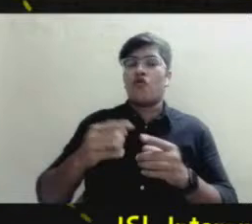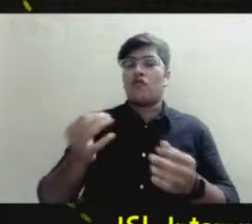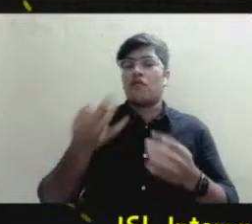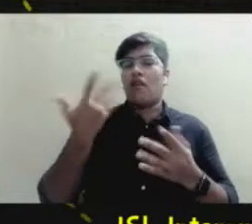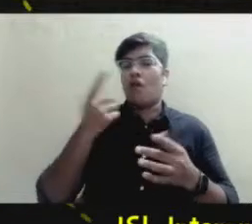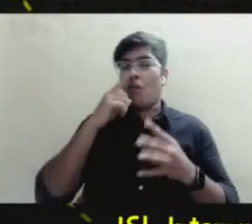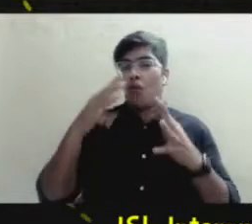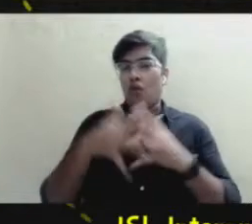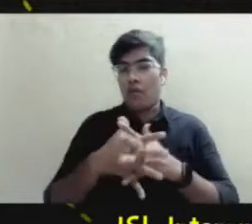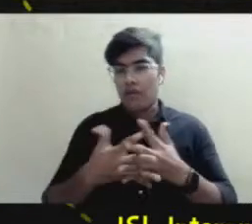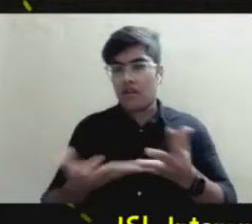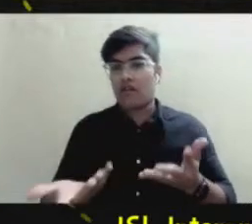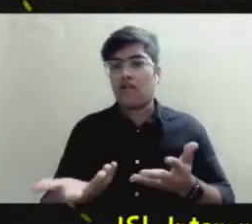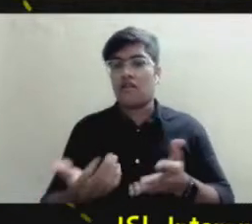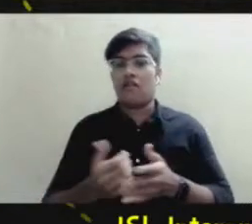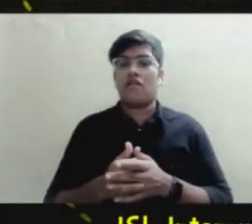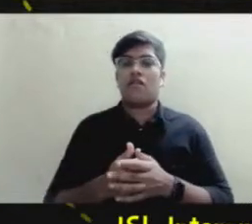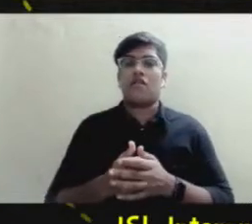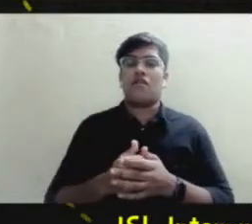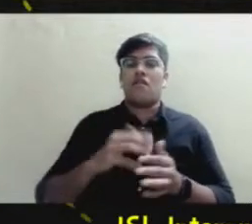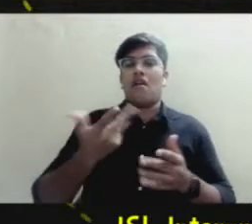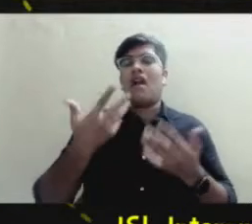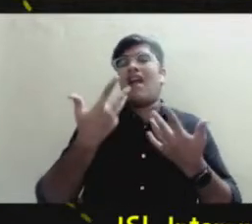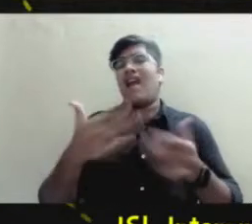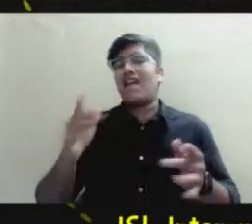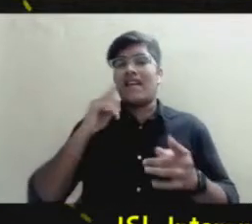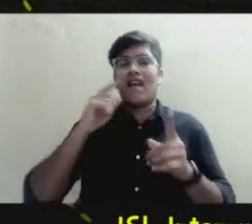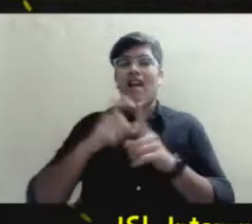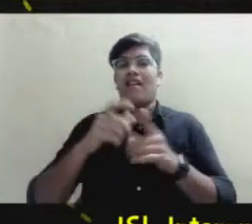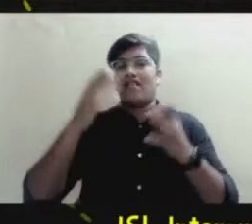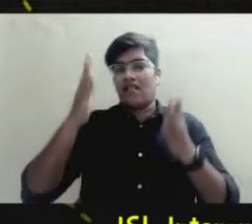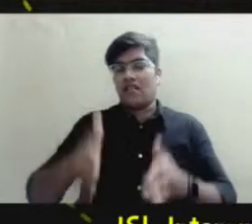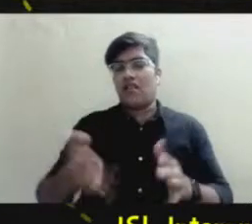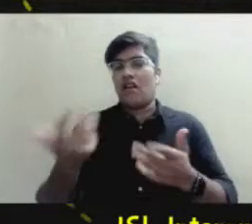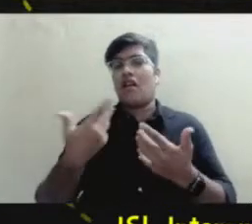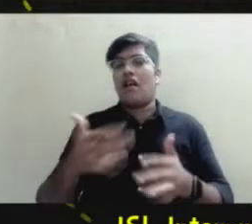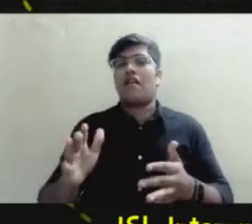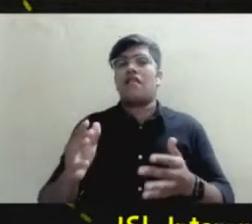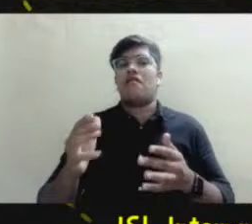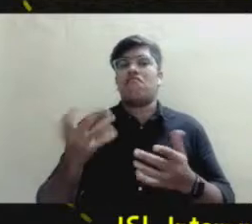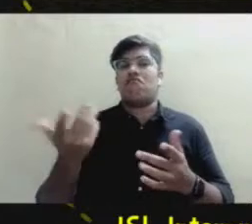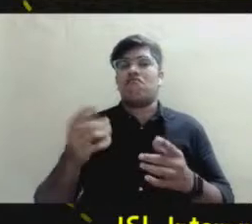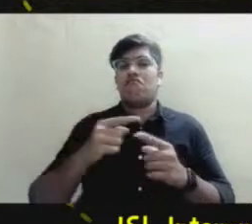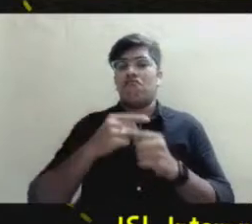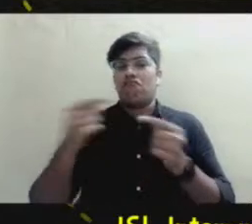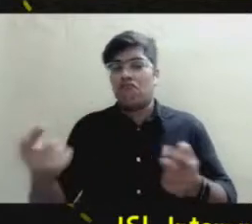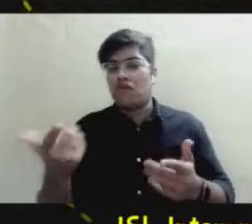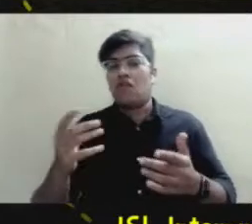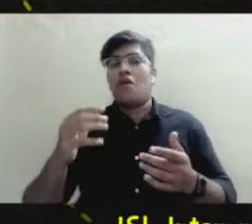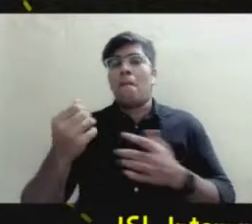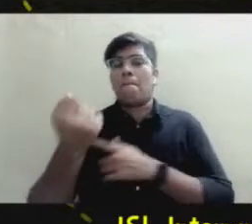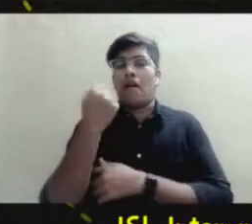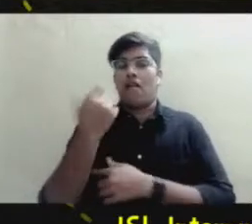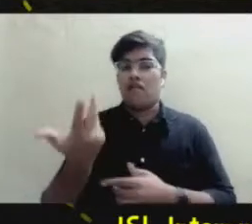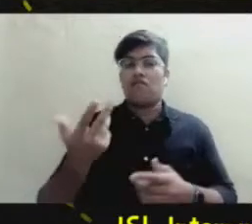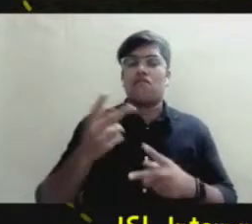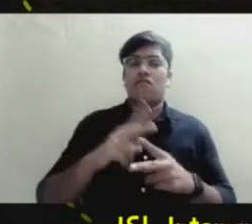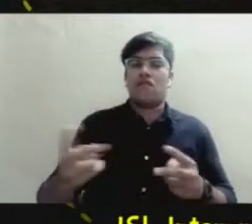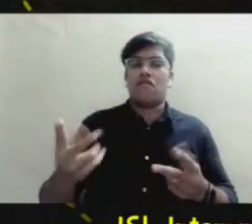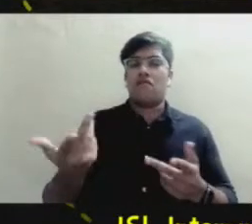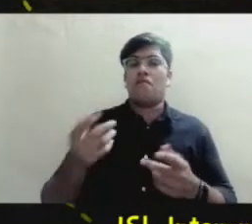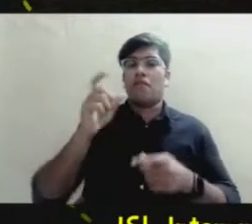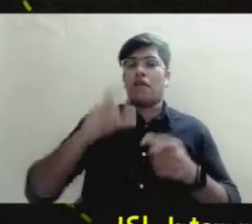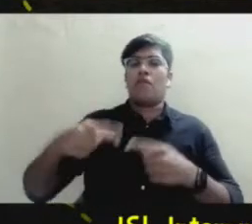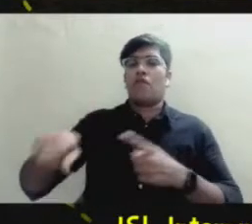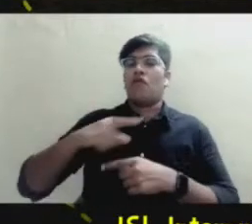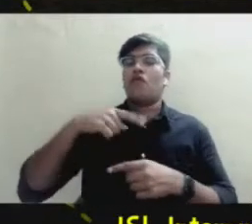or in fact any identities which have been marginalized by the powers that be, meaning the privileged of